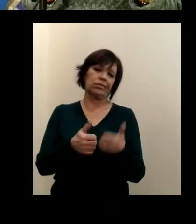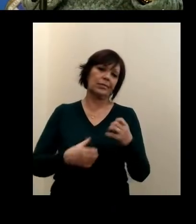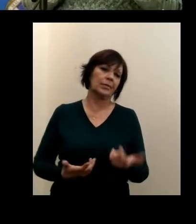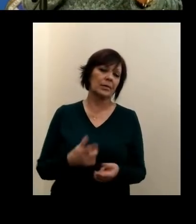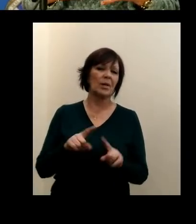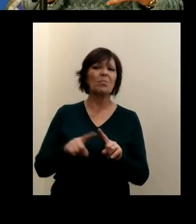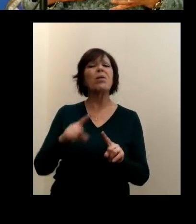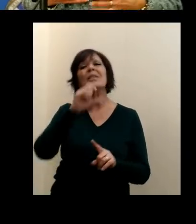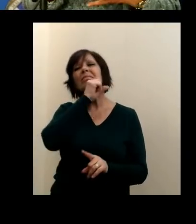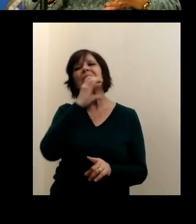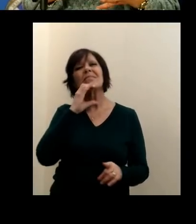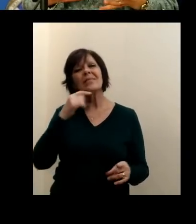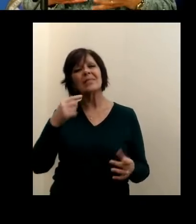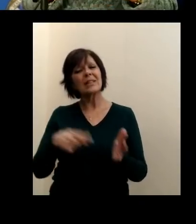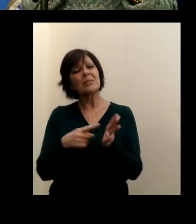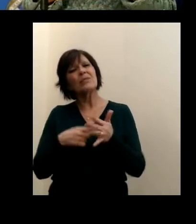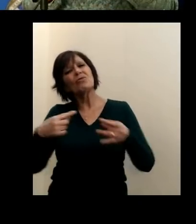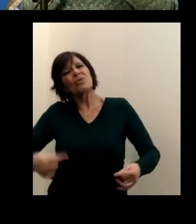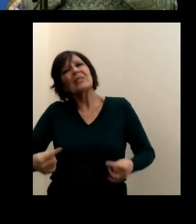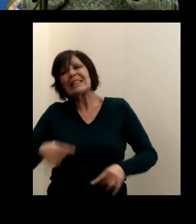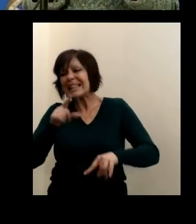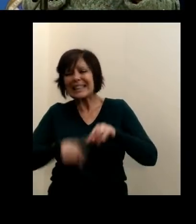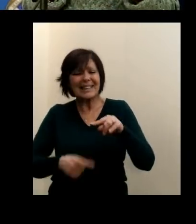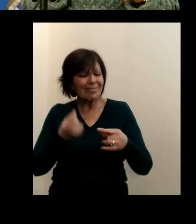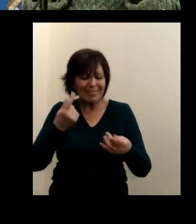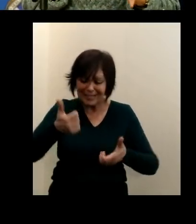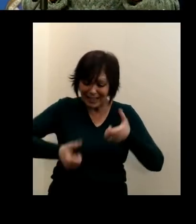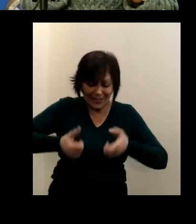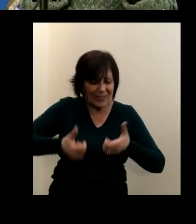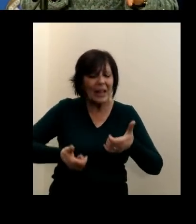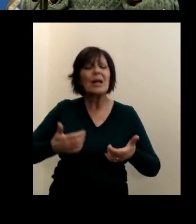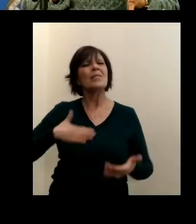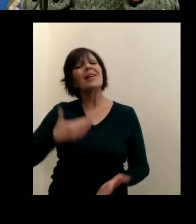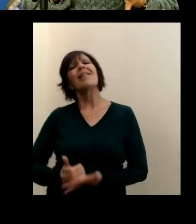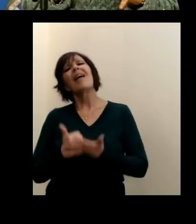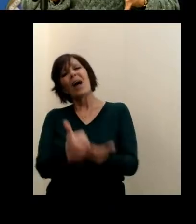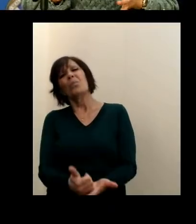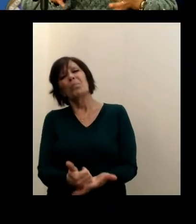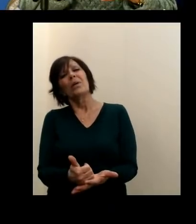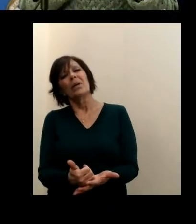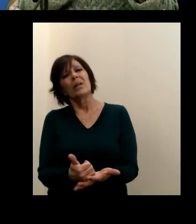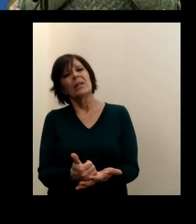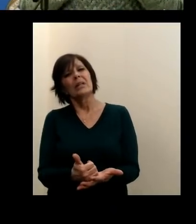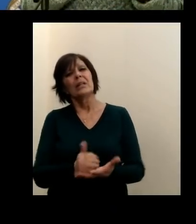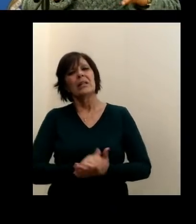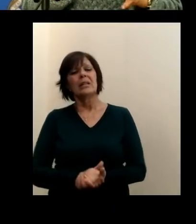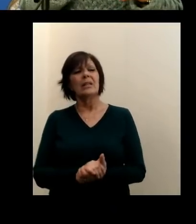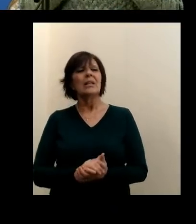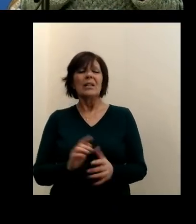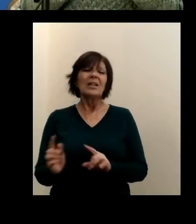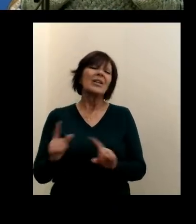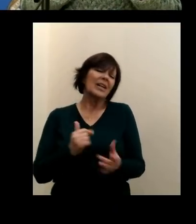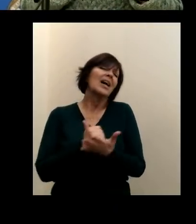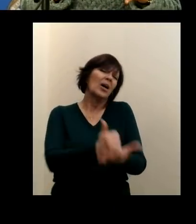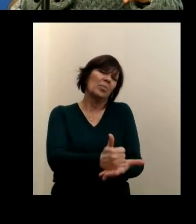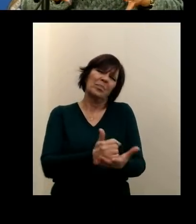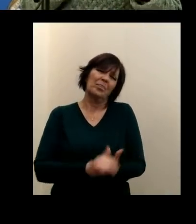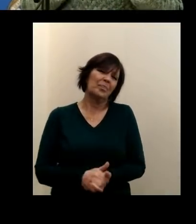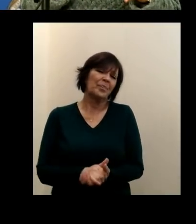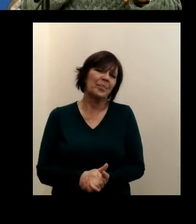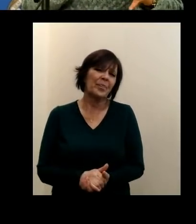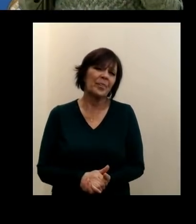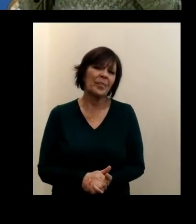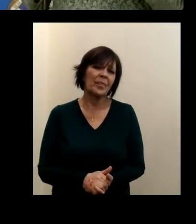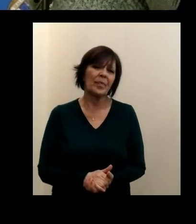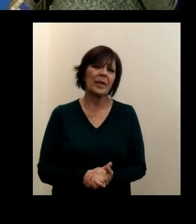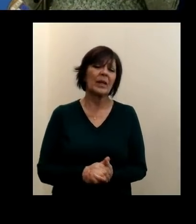an older person in your life that is having a little bit trouble with technology, just go over and give them a hand and